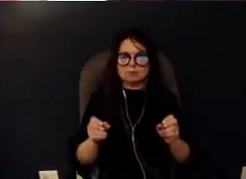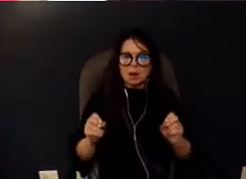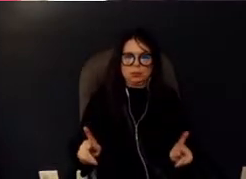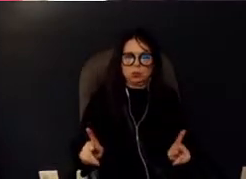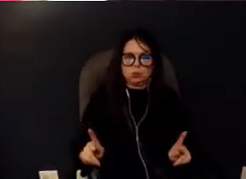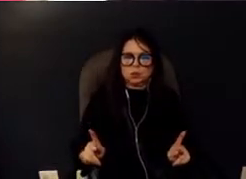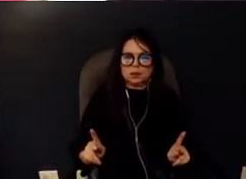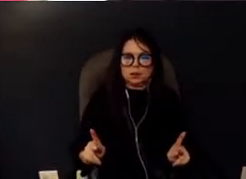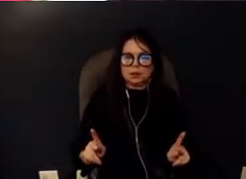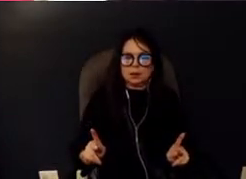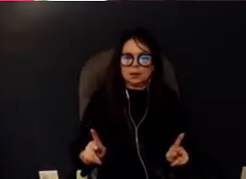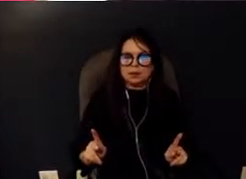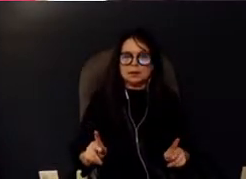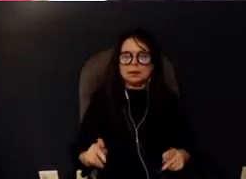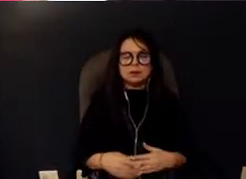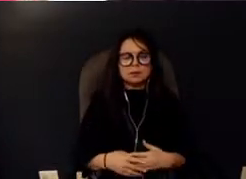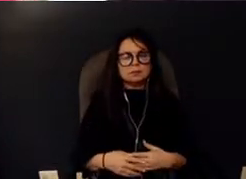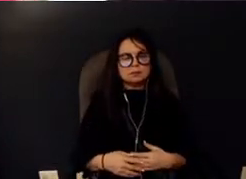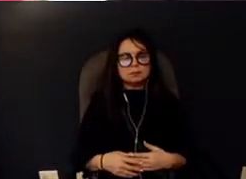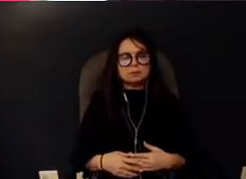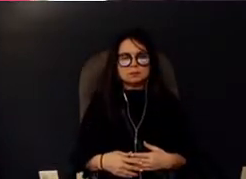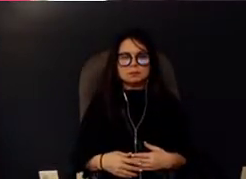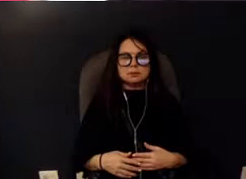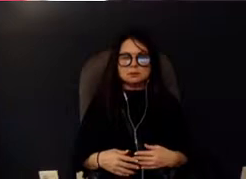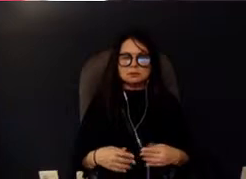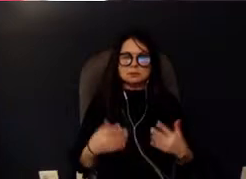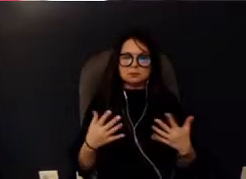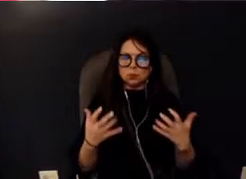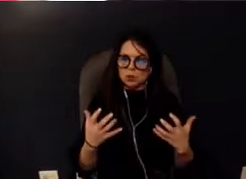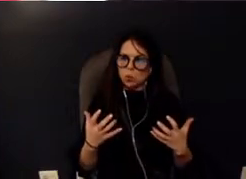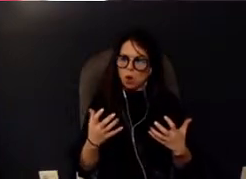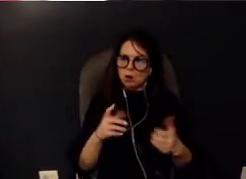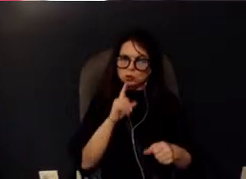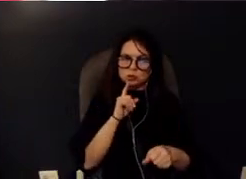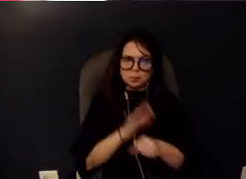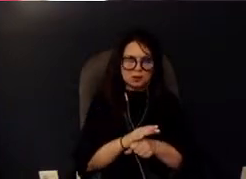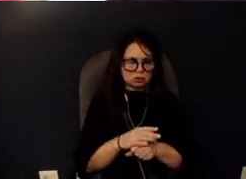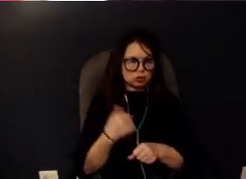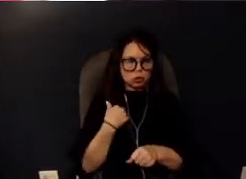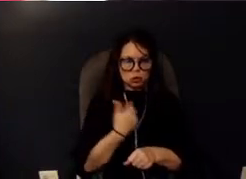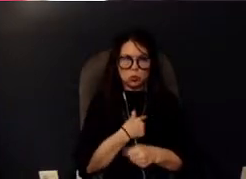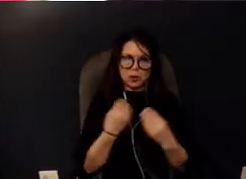And we want to make sure we are providing that opportunity for them moving forward.